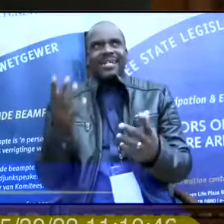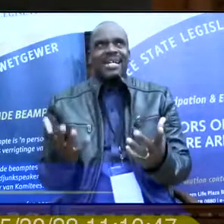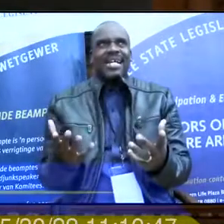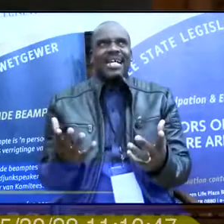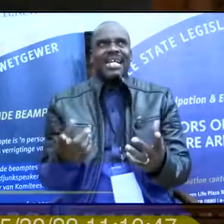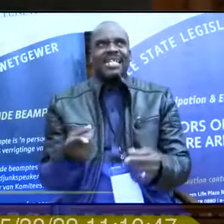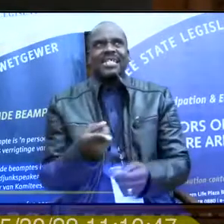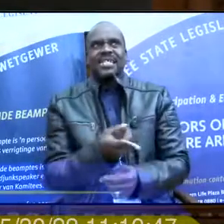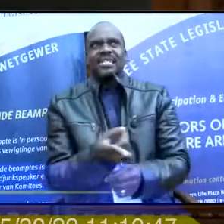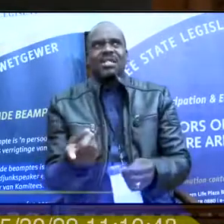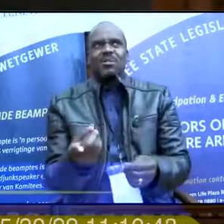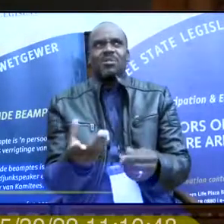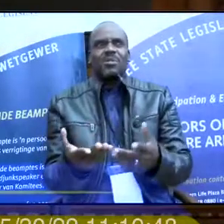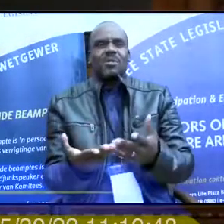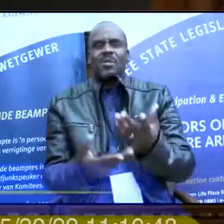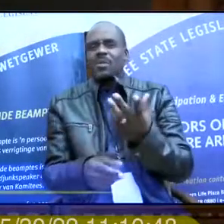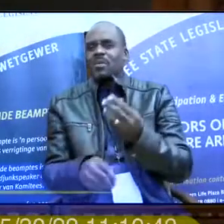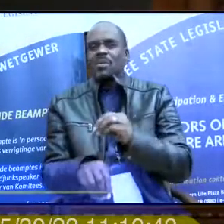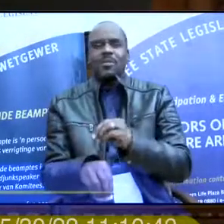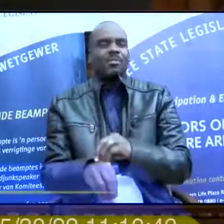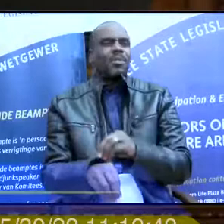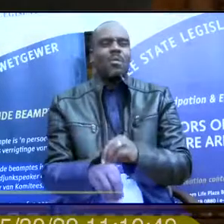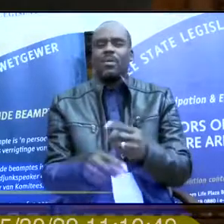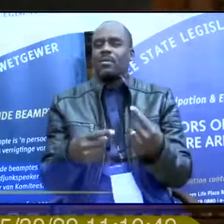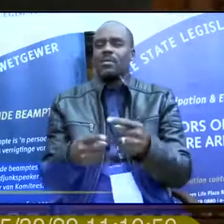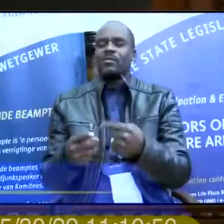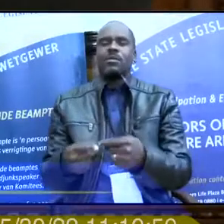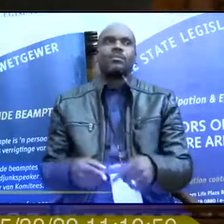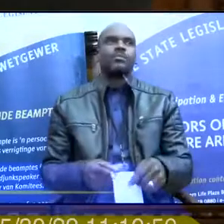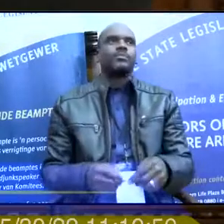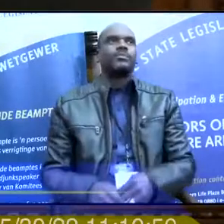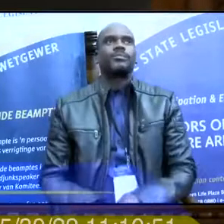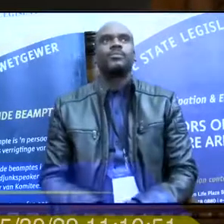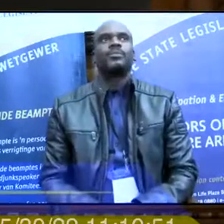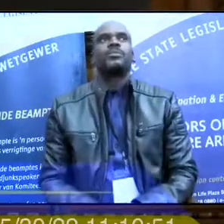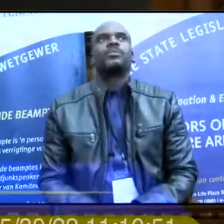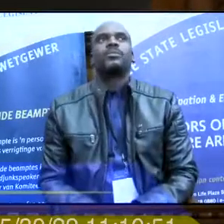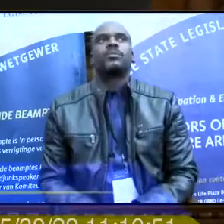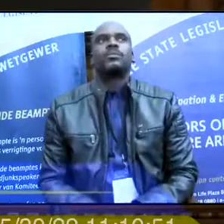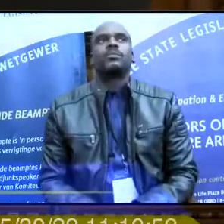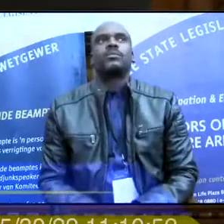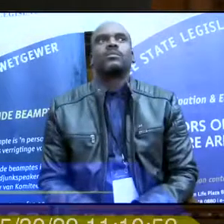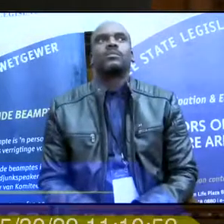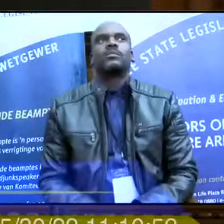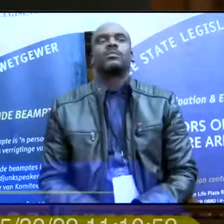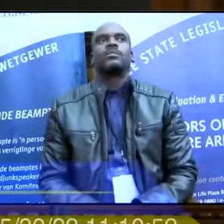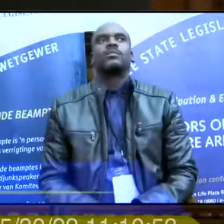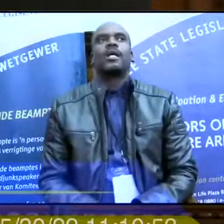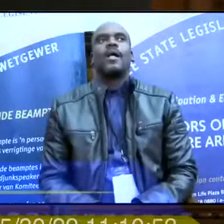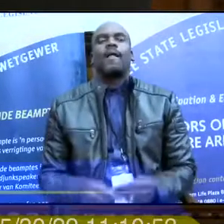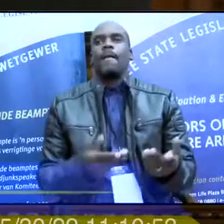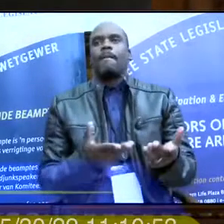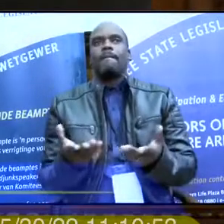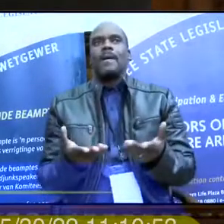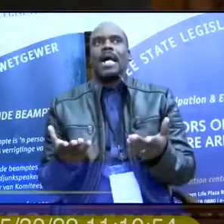plans and some of our policies on employment growth the labored markets